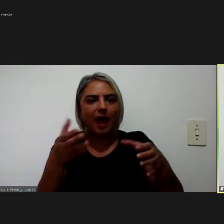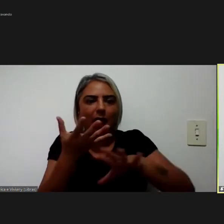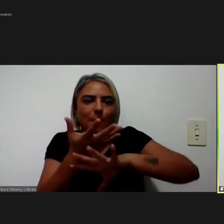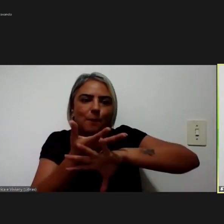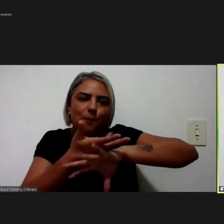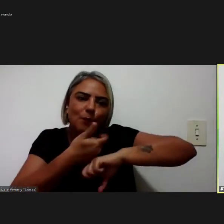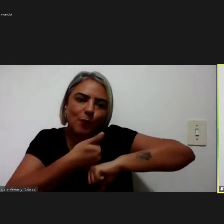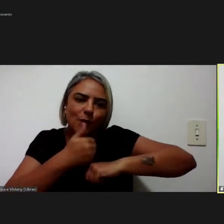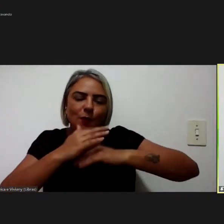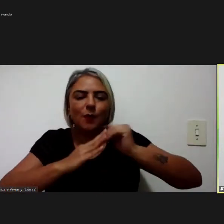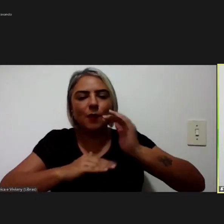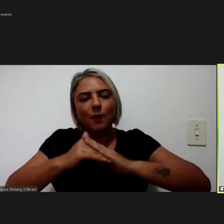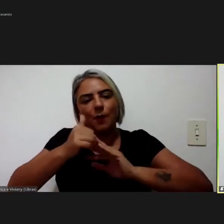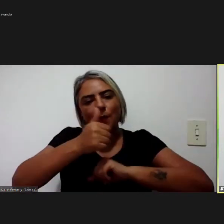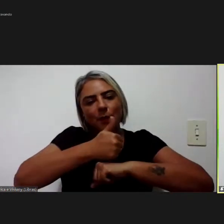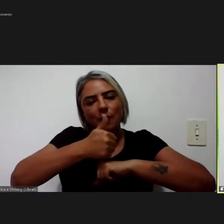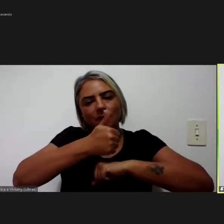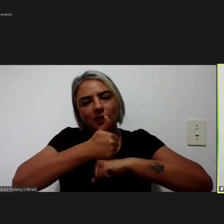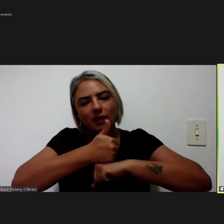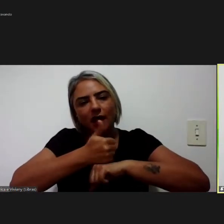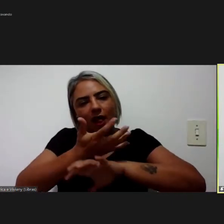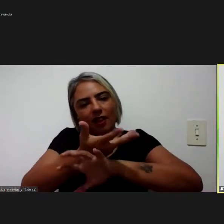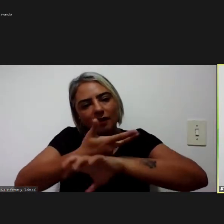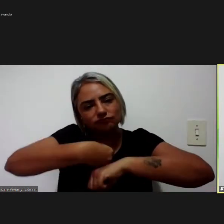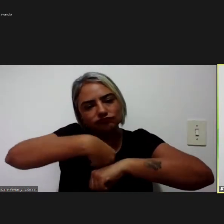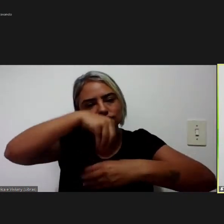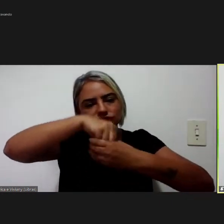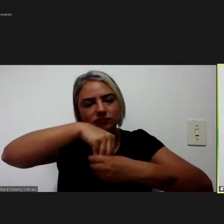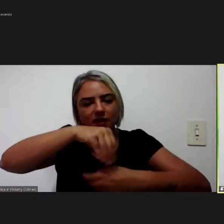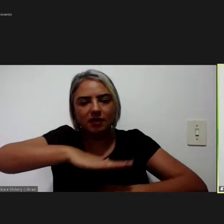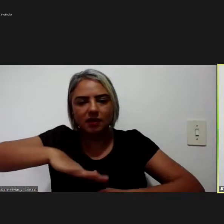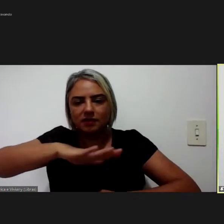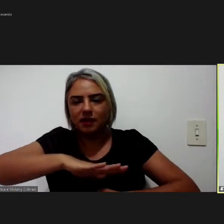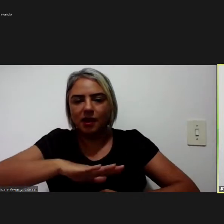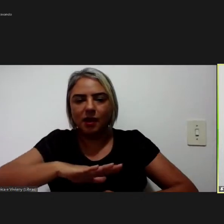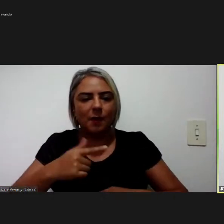But we have to live here as a